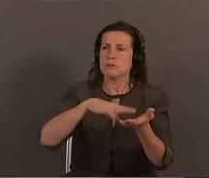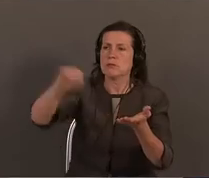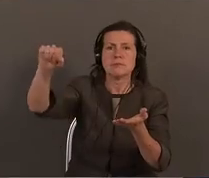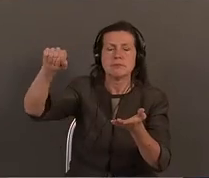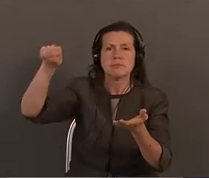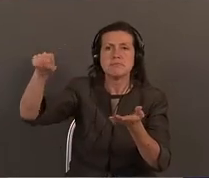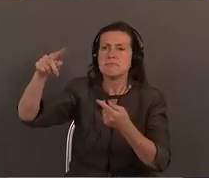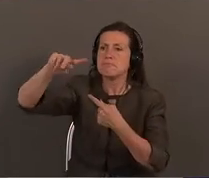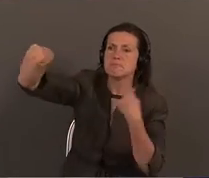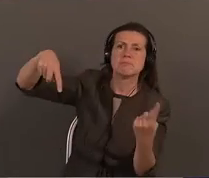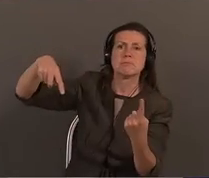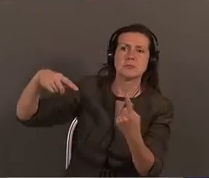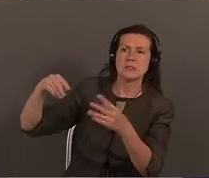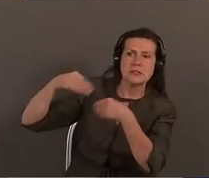is free.